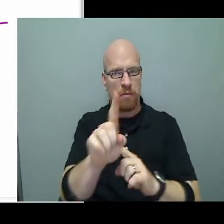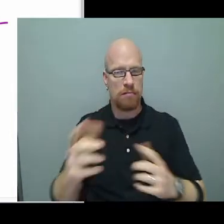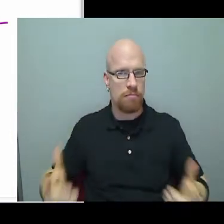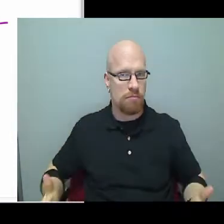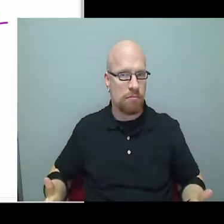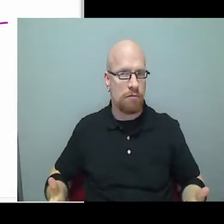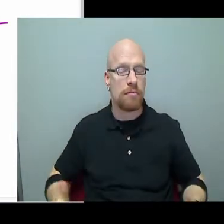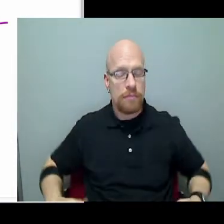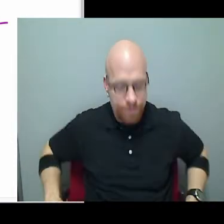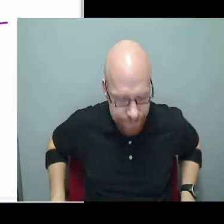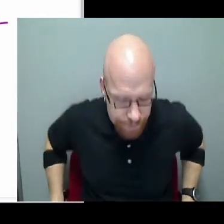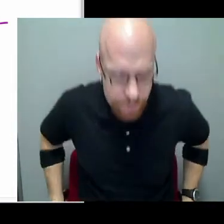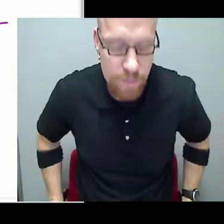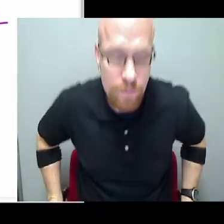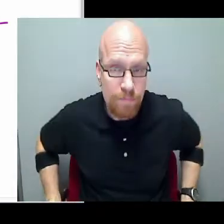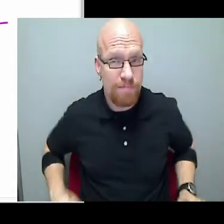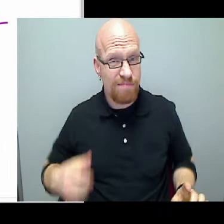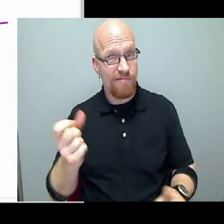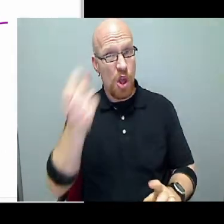the slope.